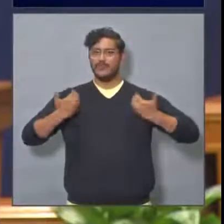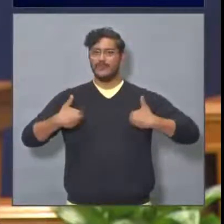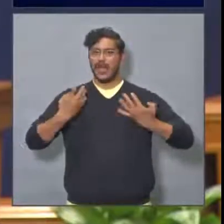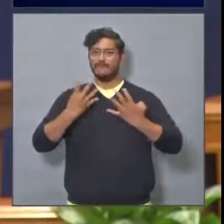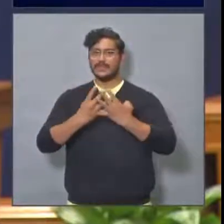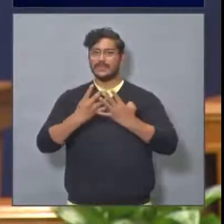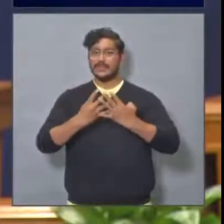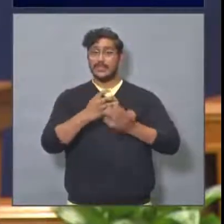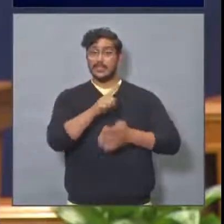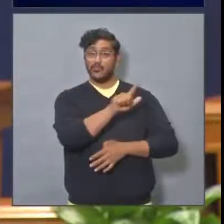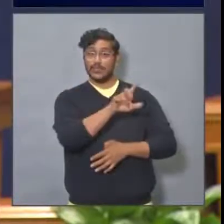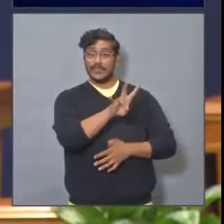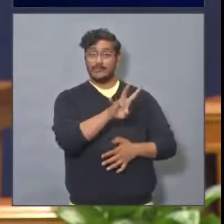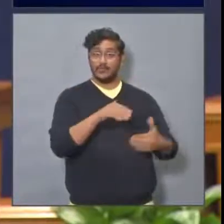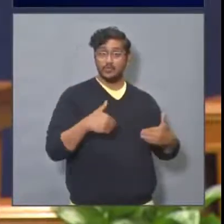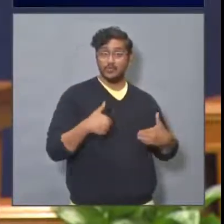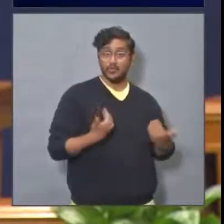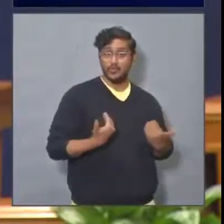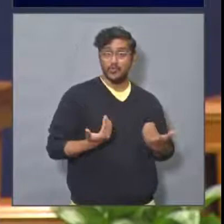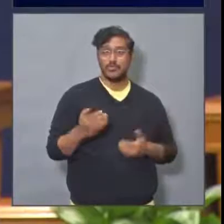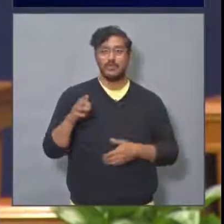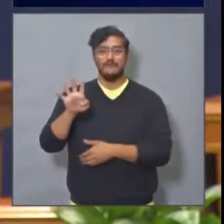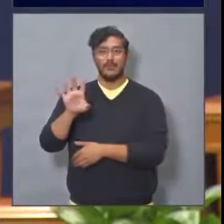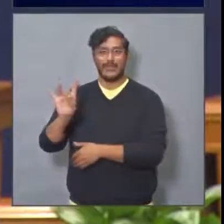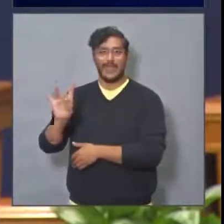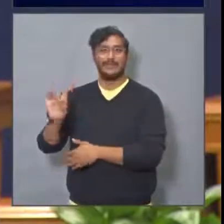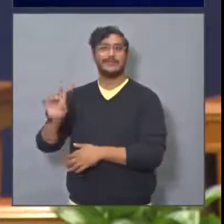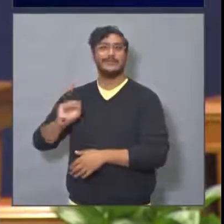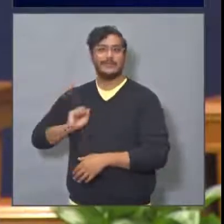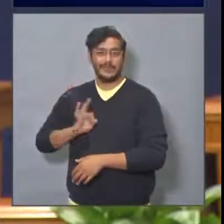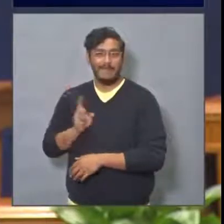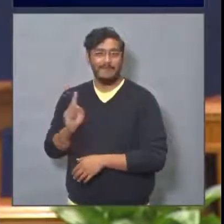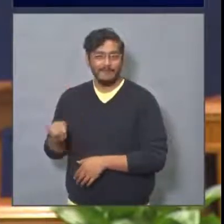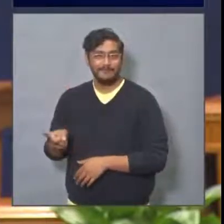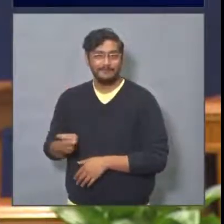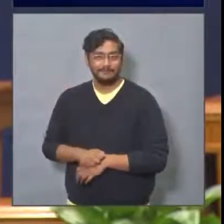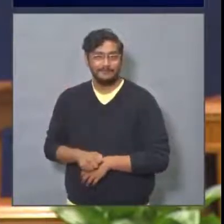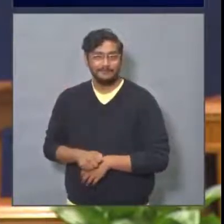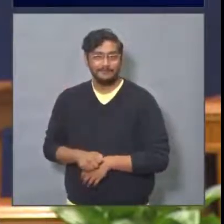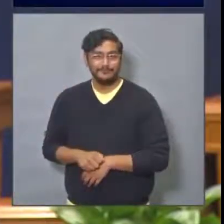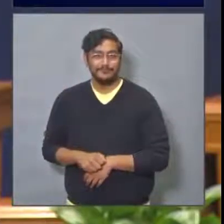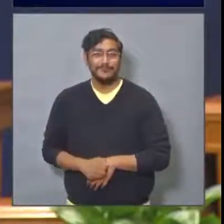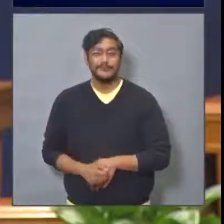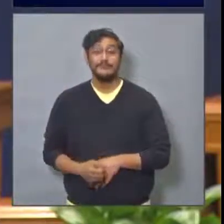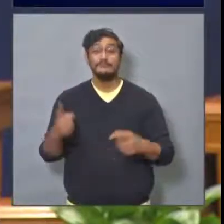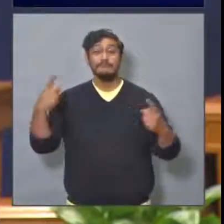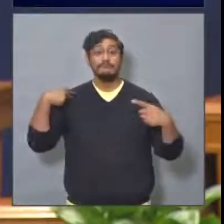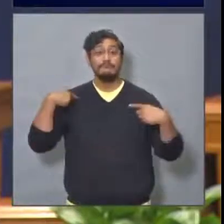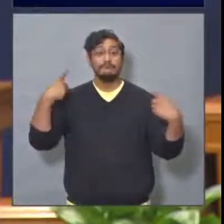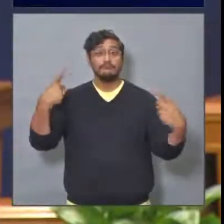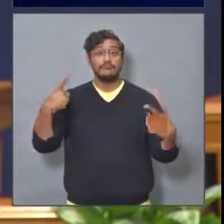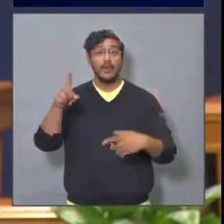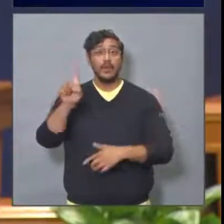facilities, 27 among youth, and 48 among staff. There now have been